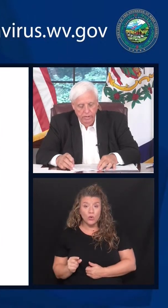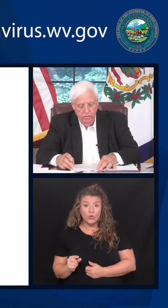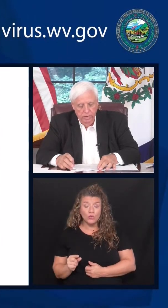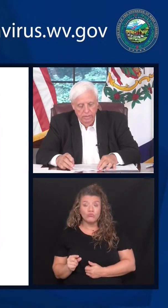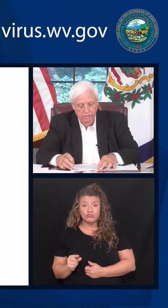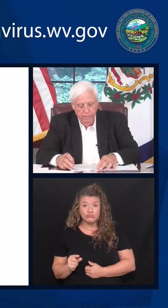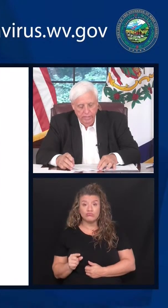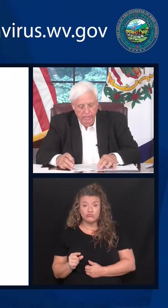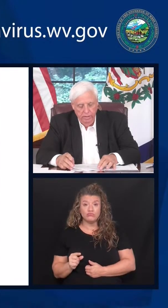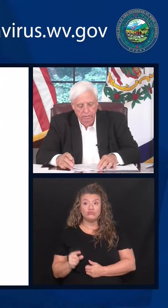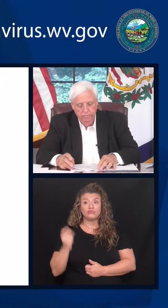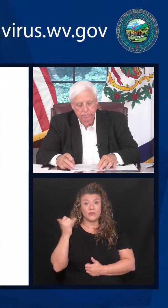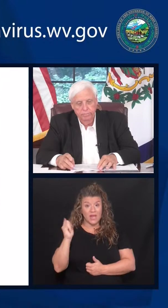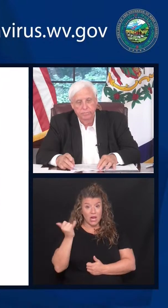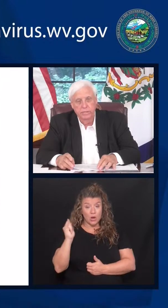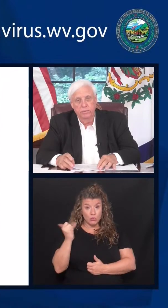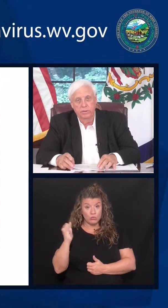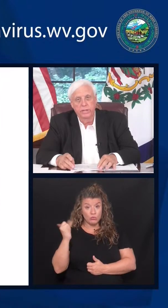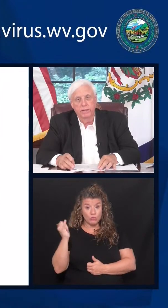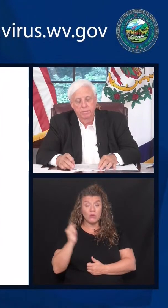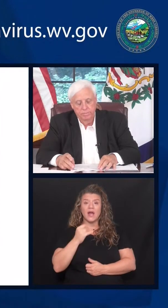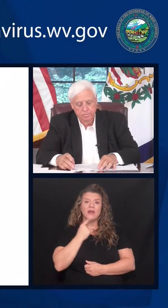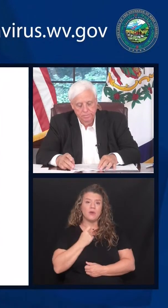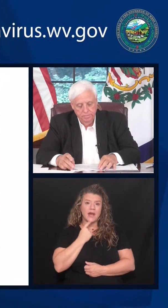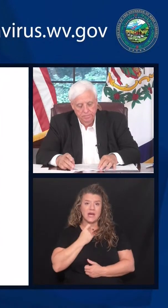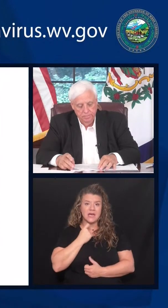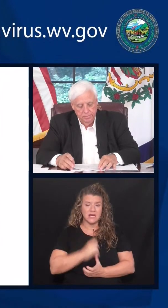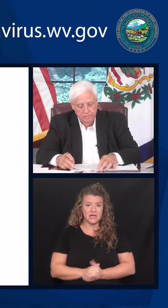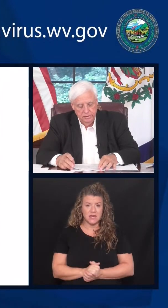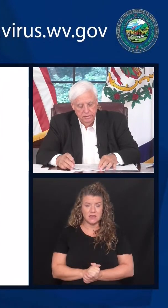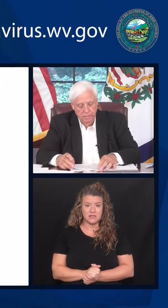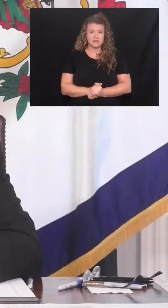you know, the yellow, and the red.